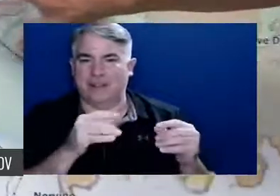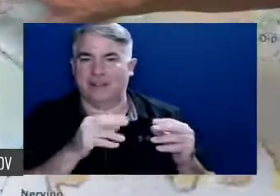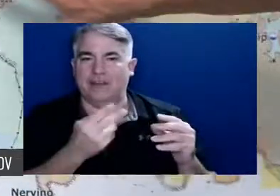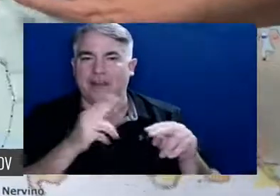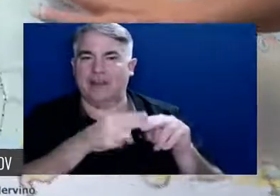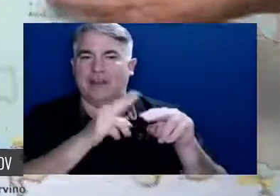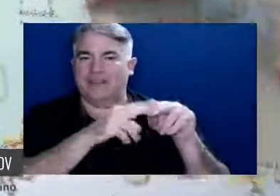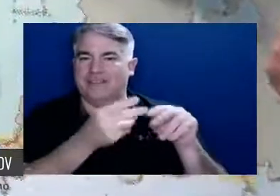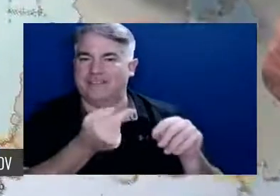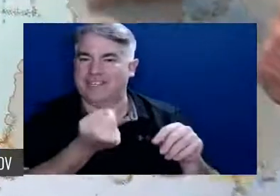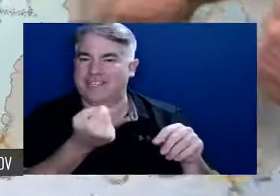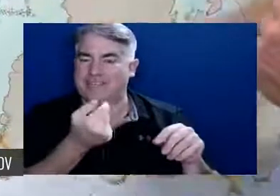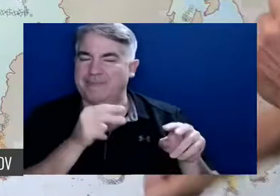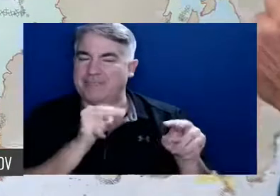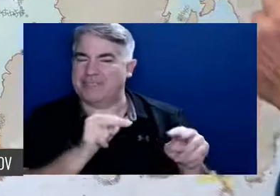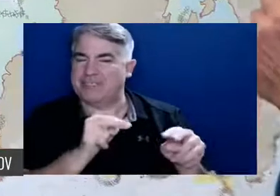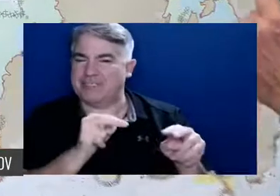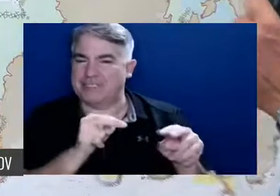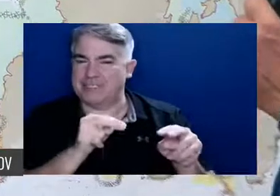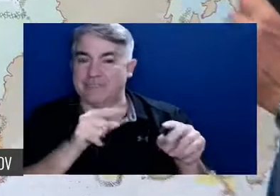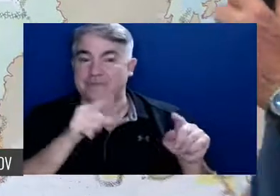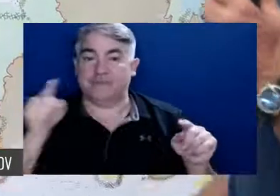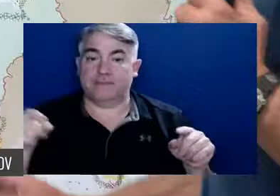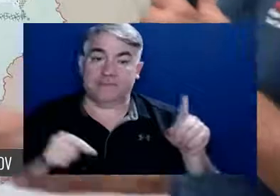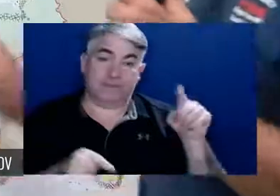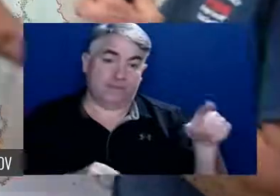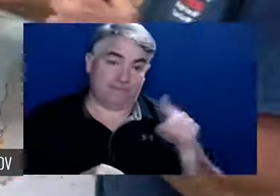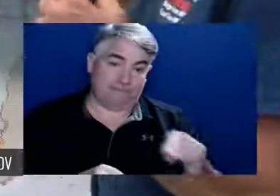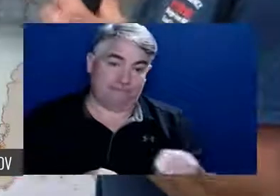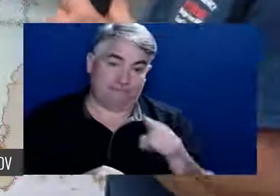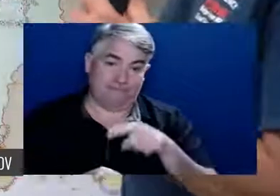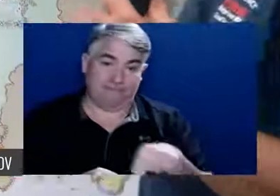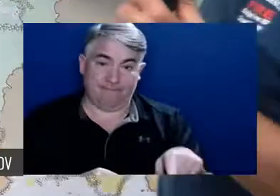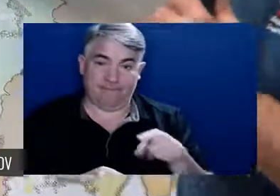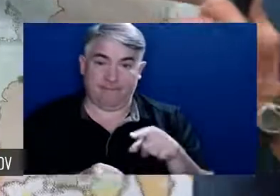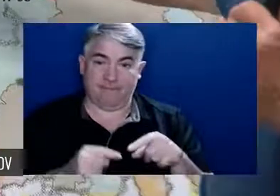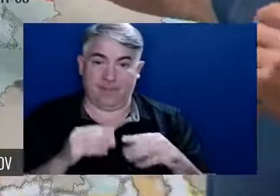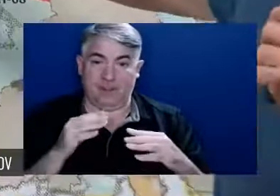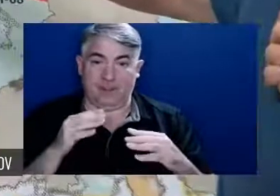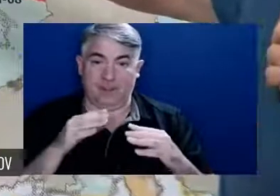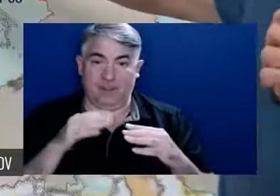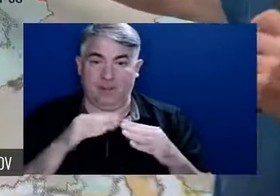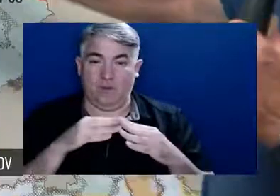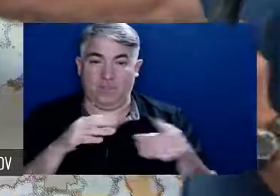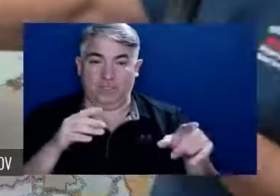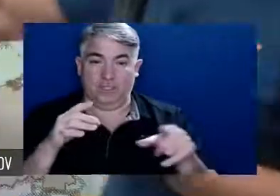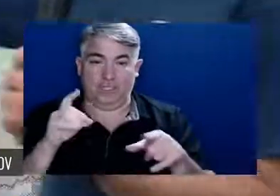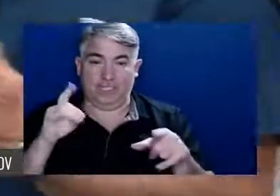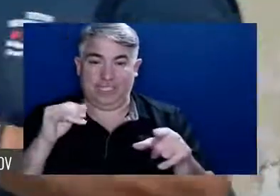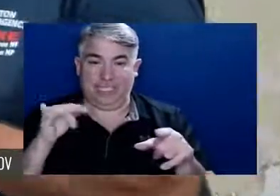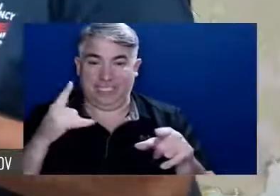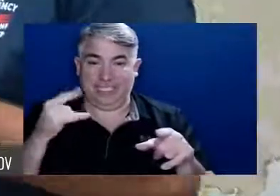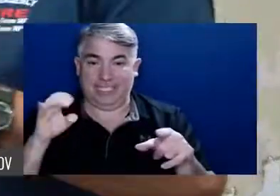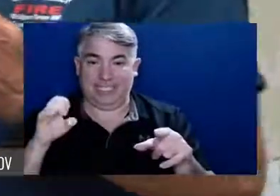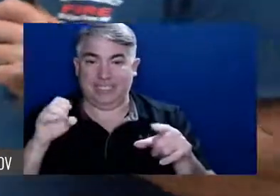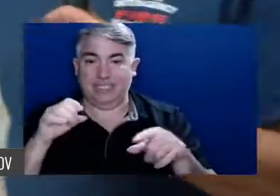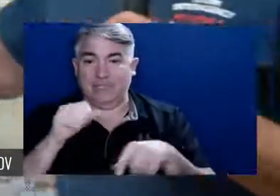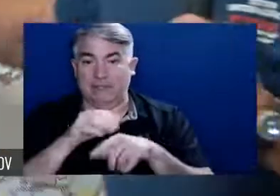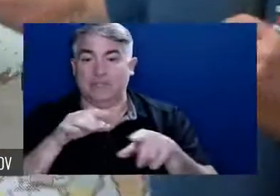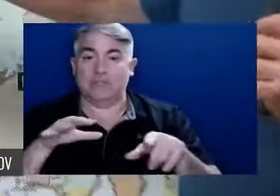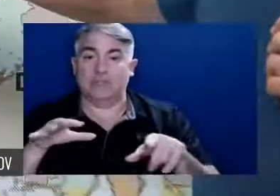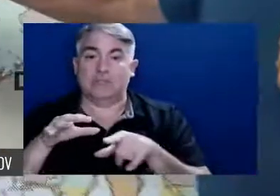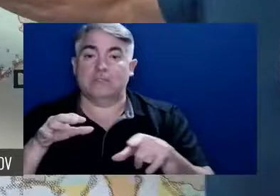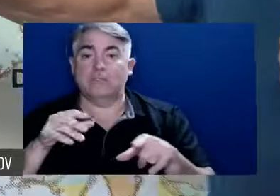Ridge and the Coyote Hills and up towards Dixie Mountain, we'll see the same thing. The fuels out here tend to be quite a bit lighter than what we had back